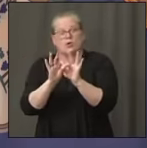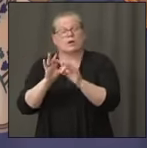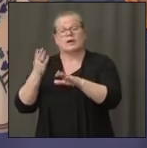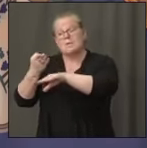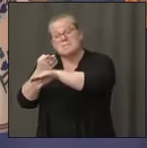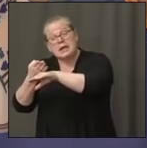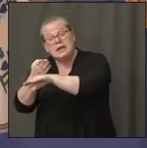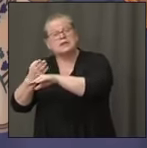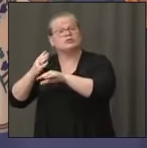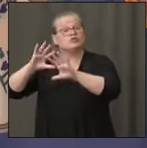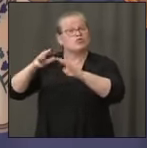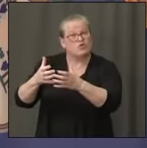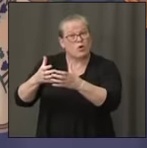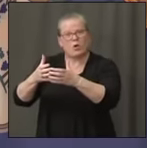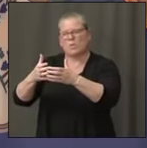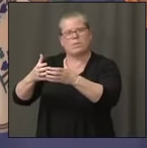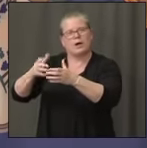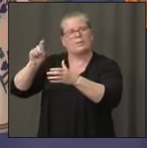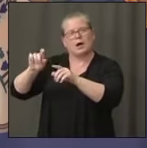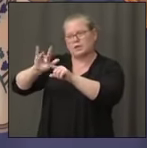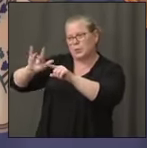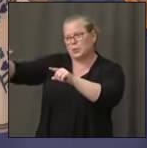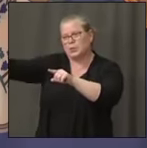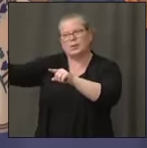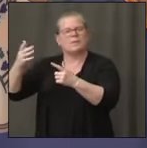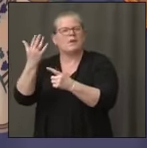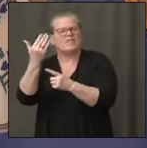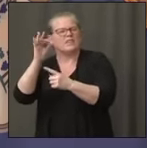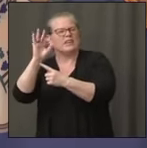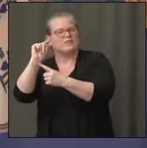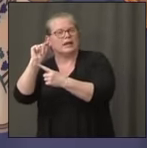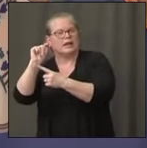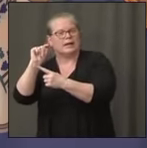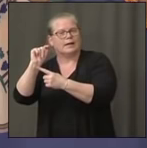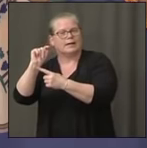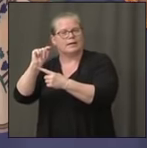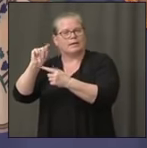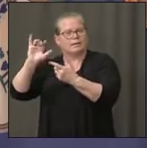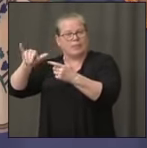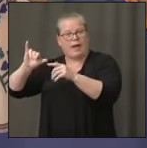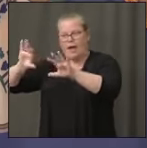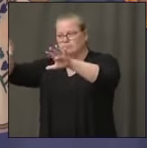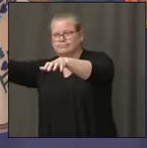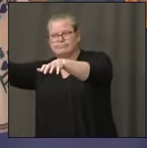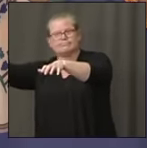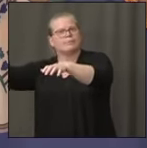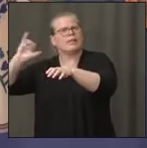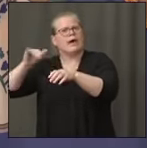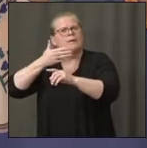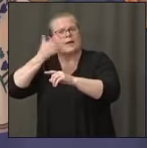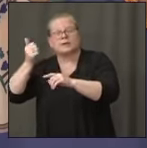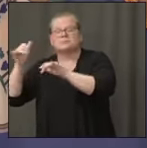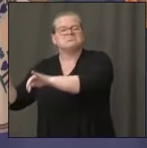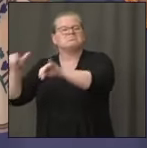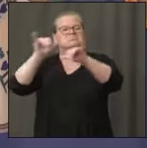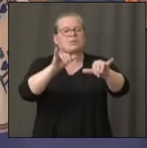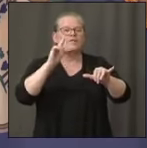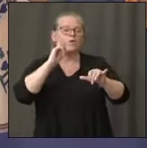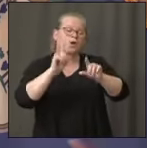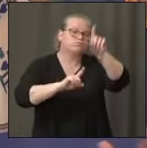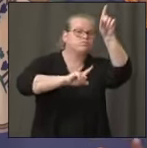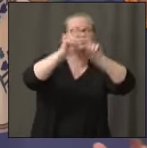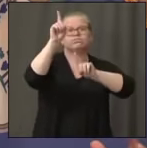Put your blanket down. Watch the fireworks. Stay with the group that you've been, you know, hanging out with for a while. You know they're safe. They're like